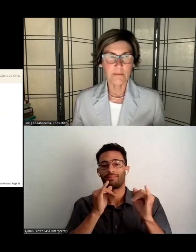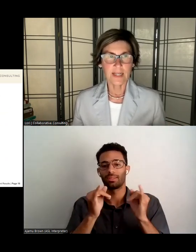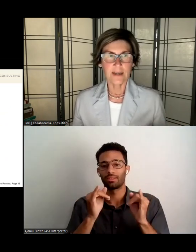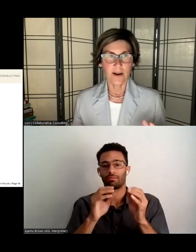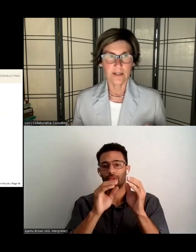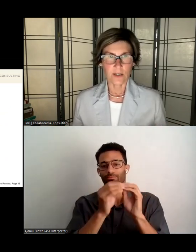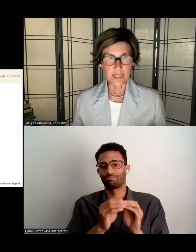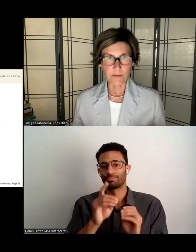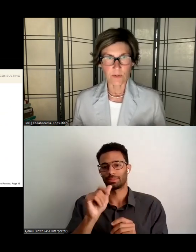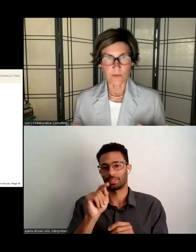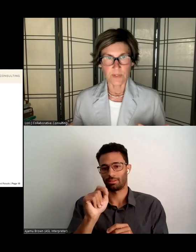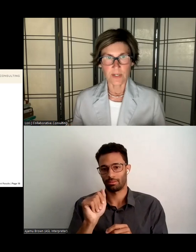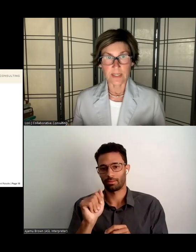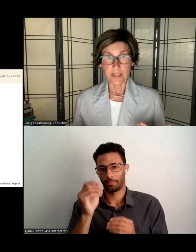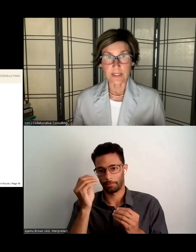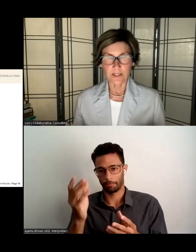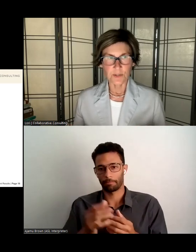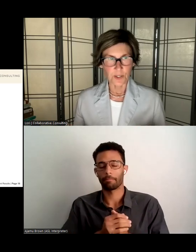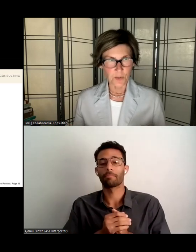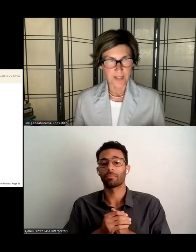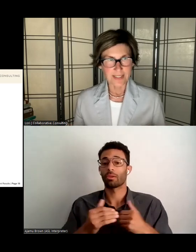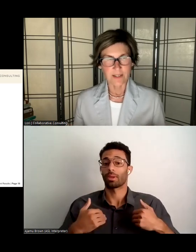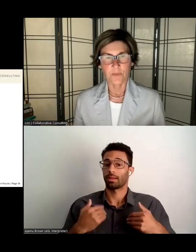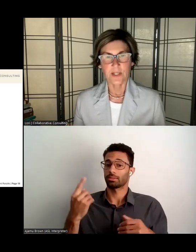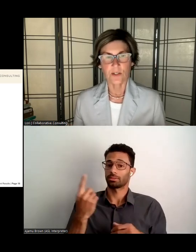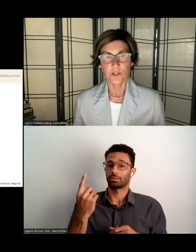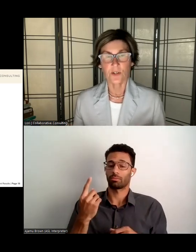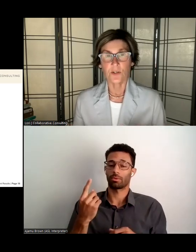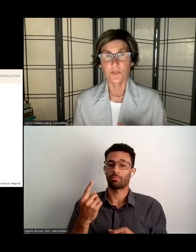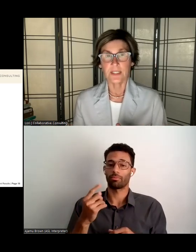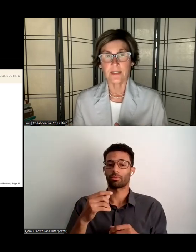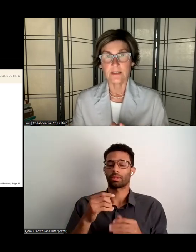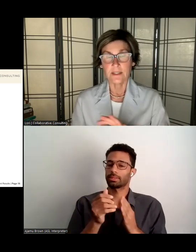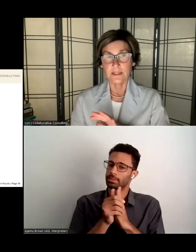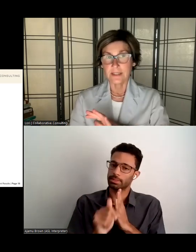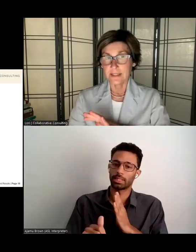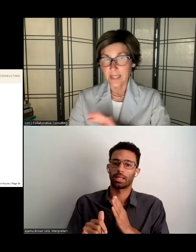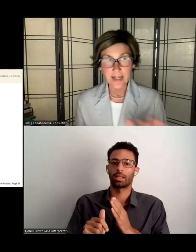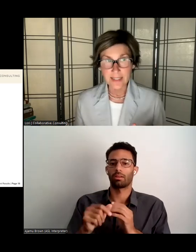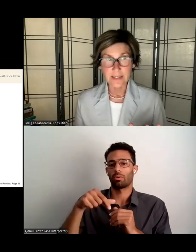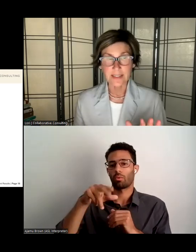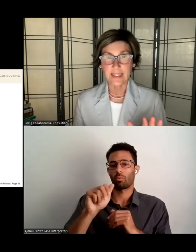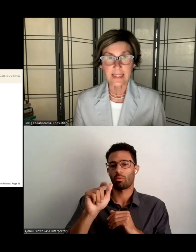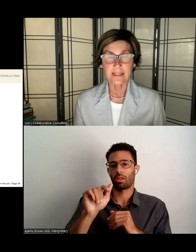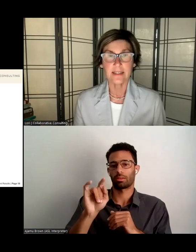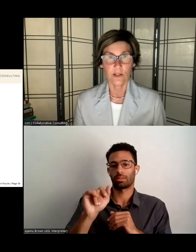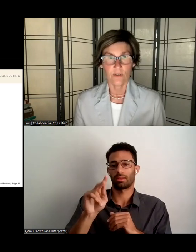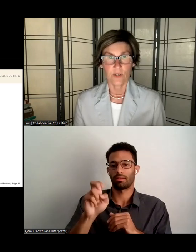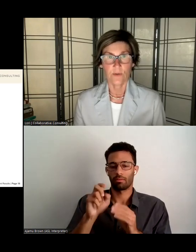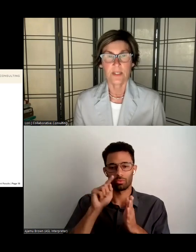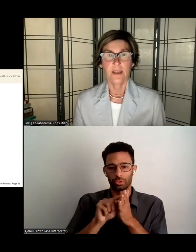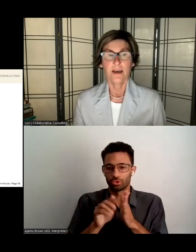had somebody on our team who's a very skilled qualitative researcher who did not conduct any